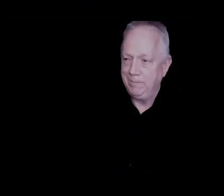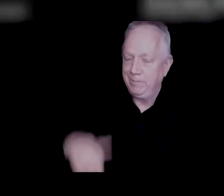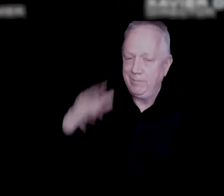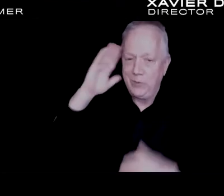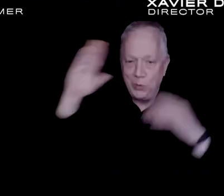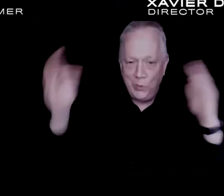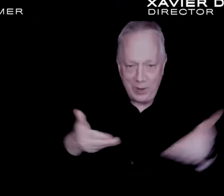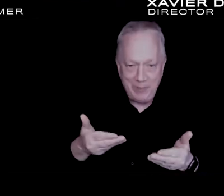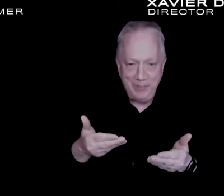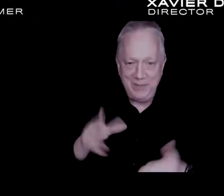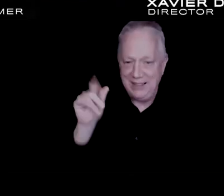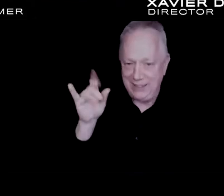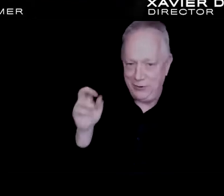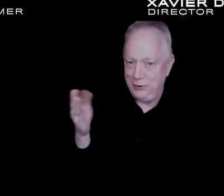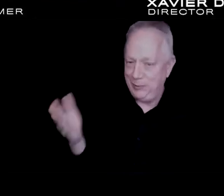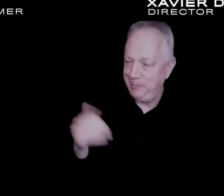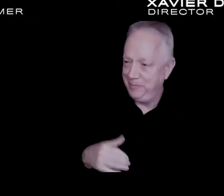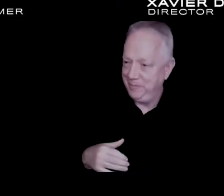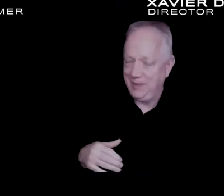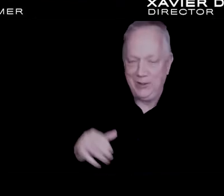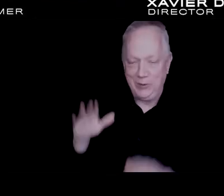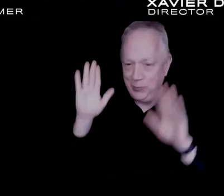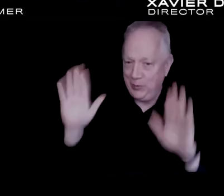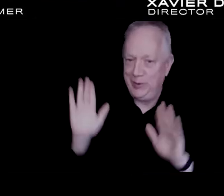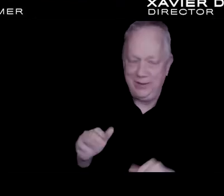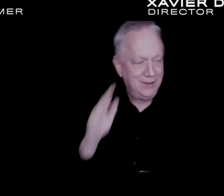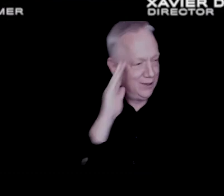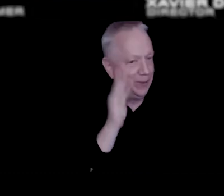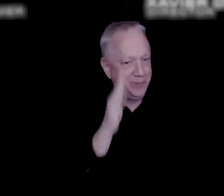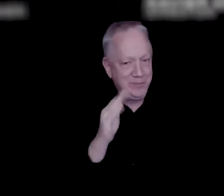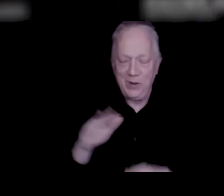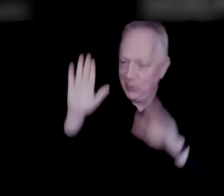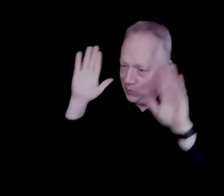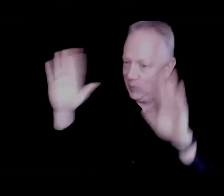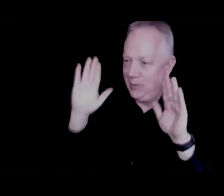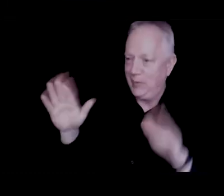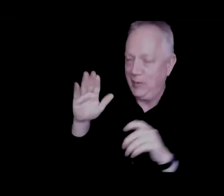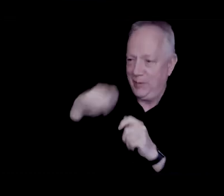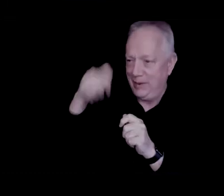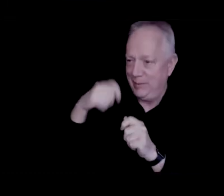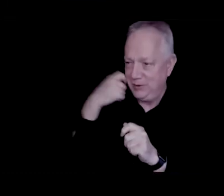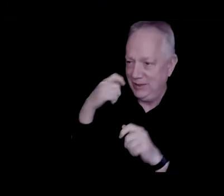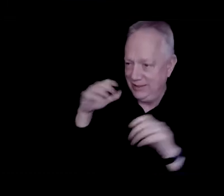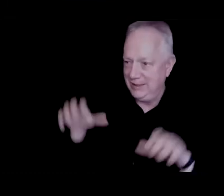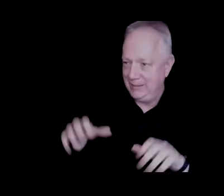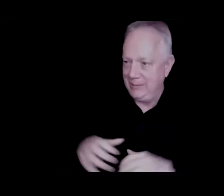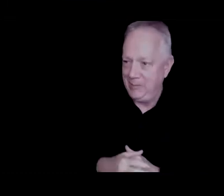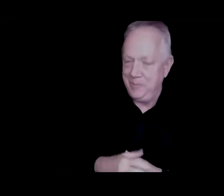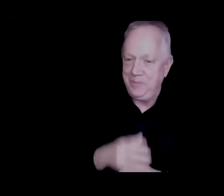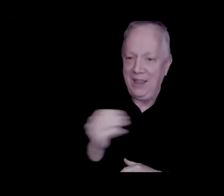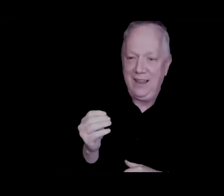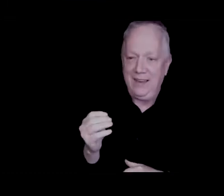Well, welcome, Xavier. That was a Hello. wonderful, wonderful film that you did.